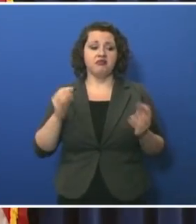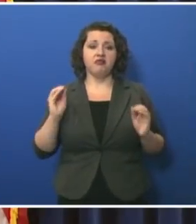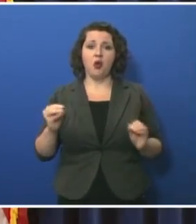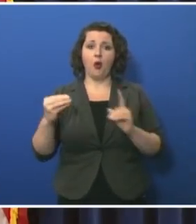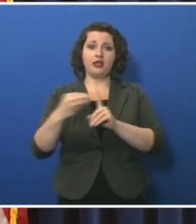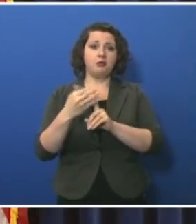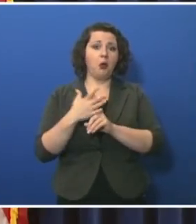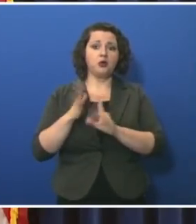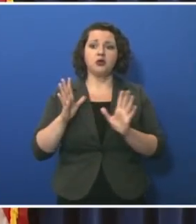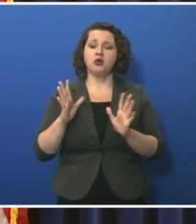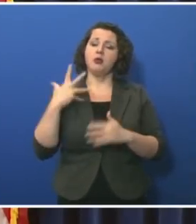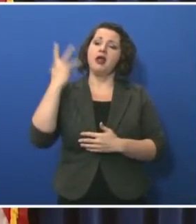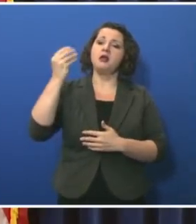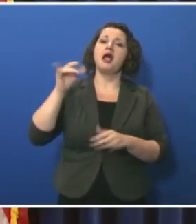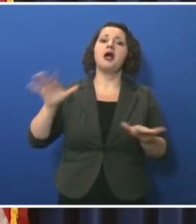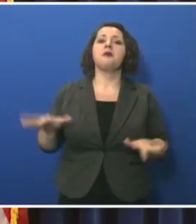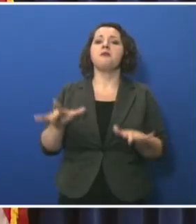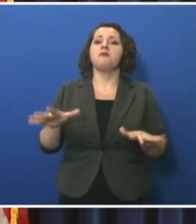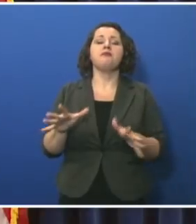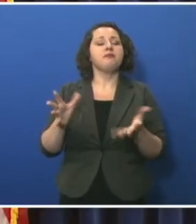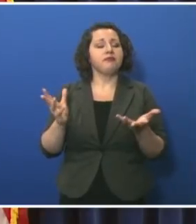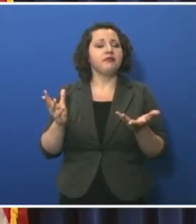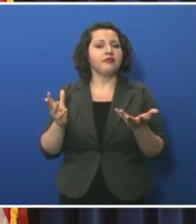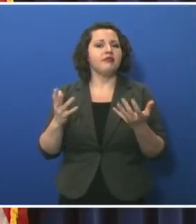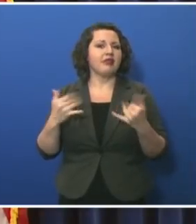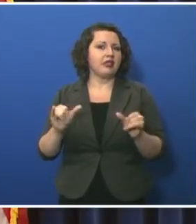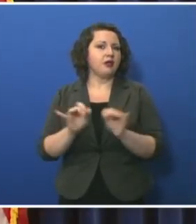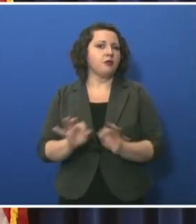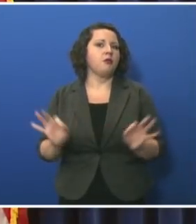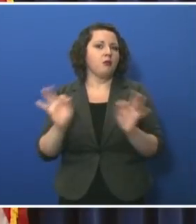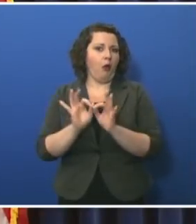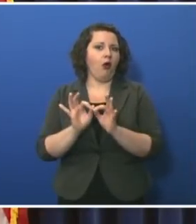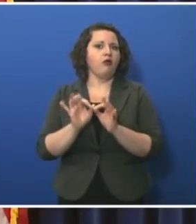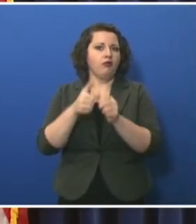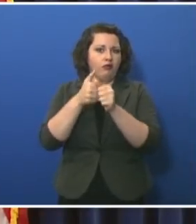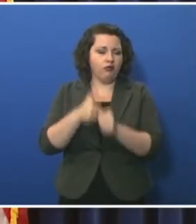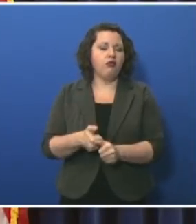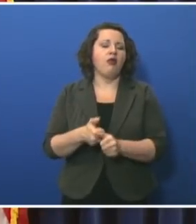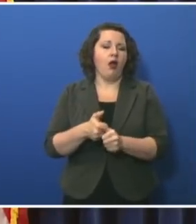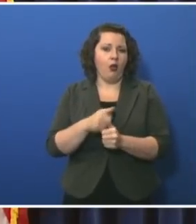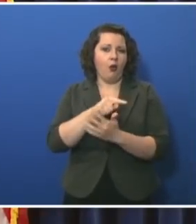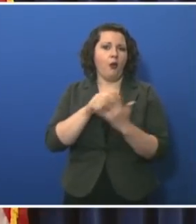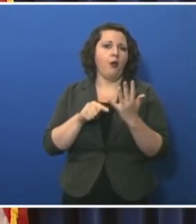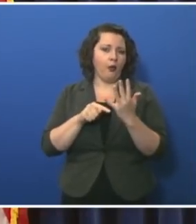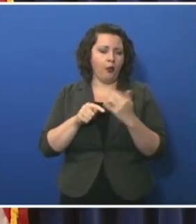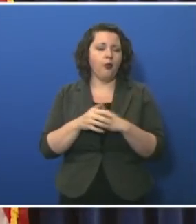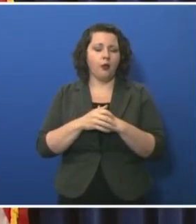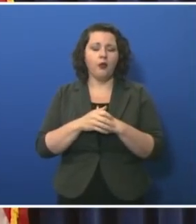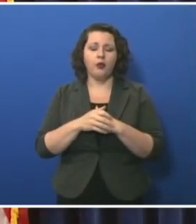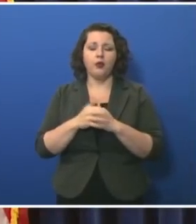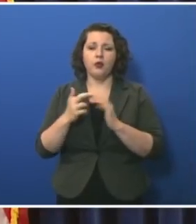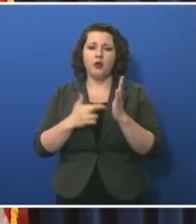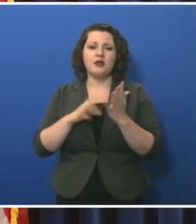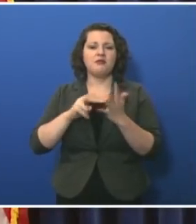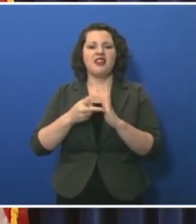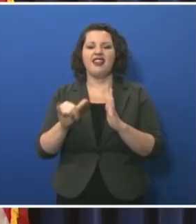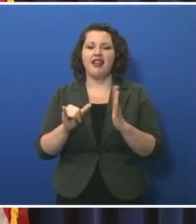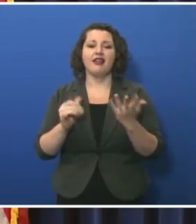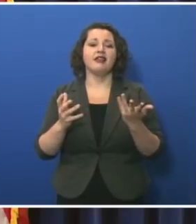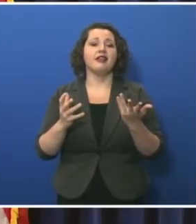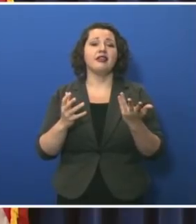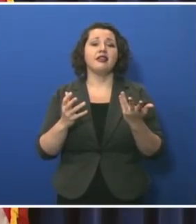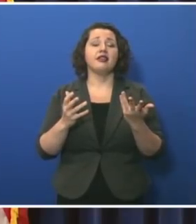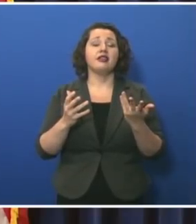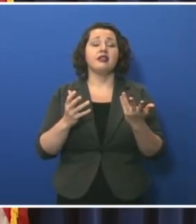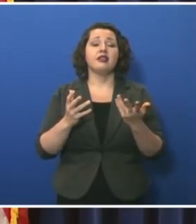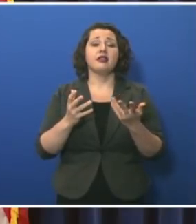outside of your home resuming activities, it's still important to follow public health guidance. So that's going to include things like taking steps